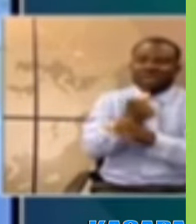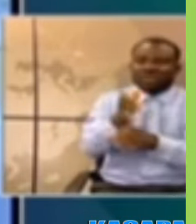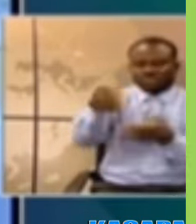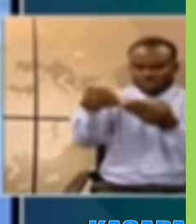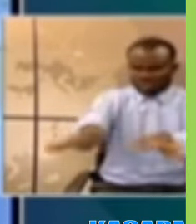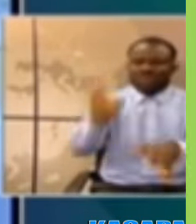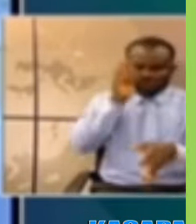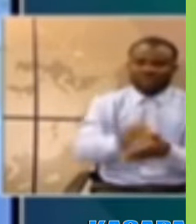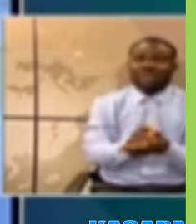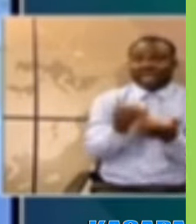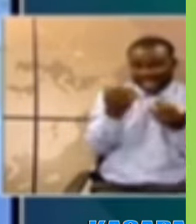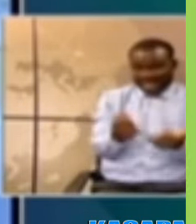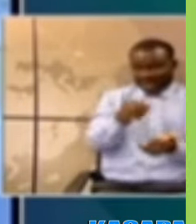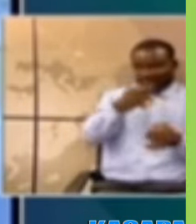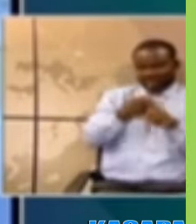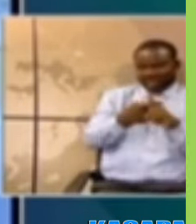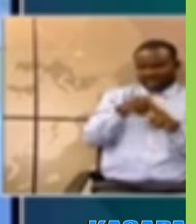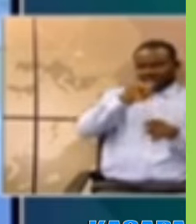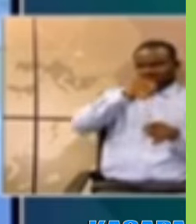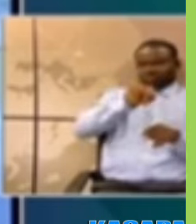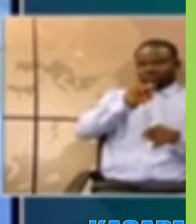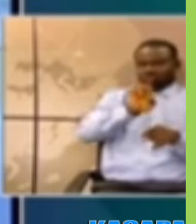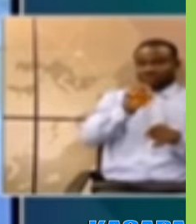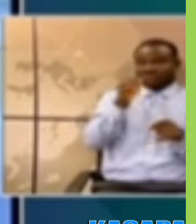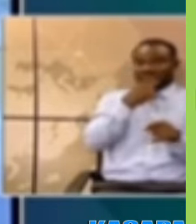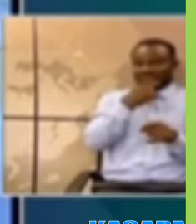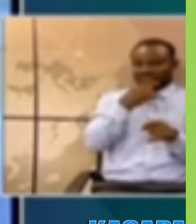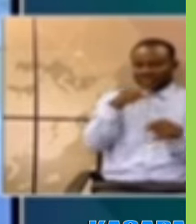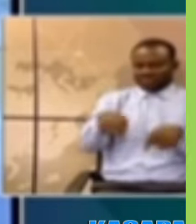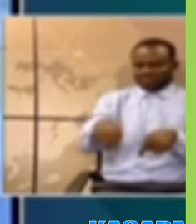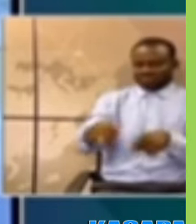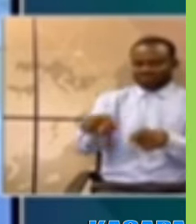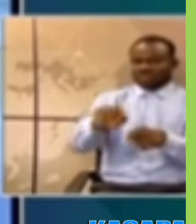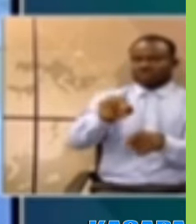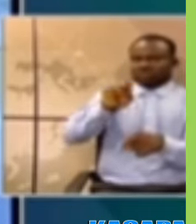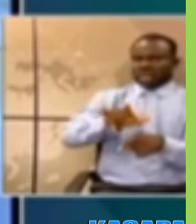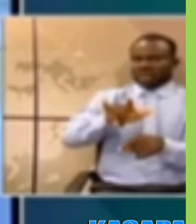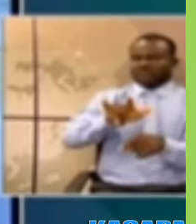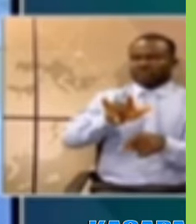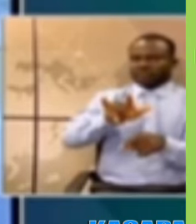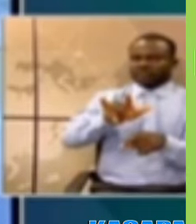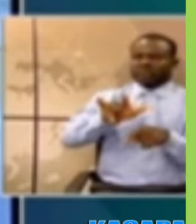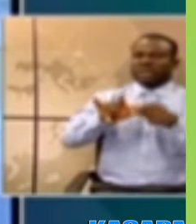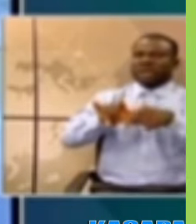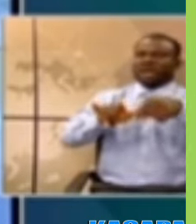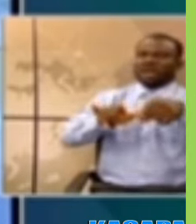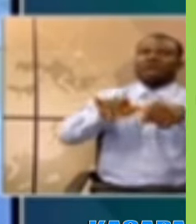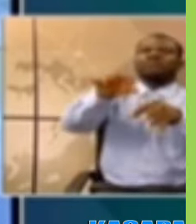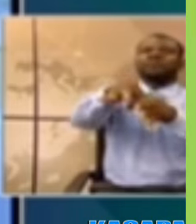nya June money away next week na nya July e pa cho July nya 5 months elections you are still doing